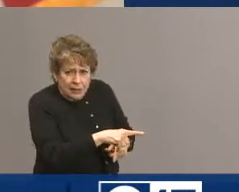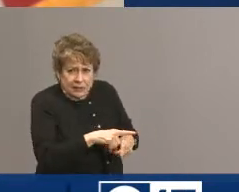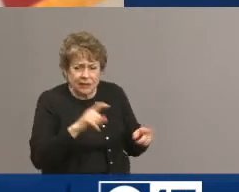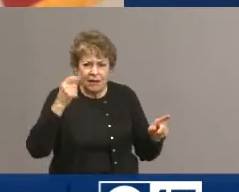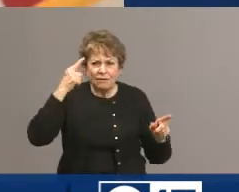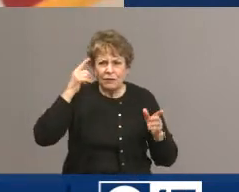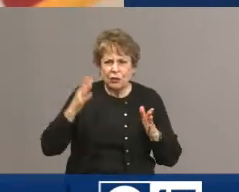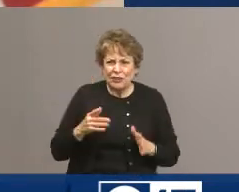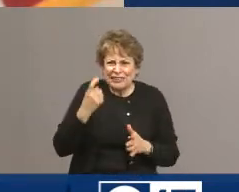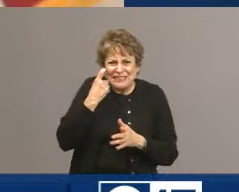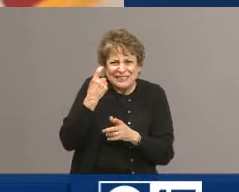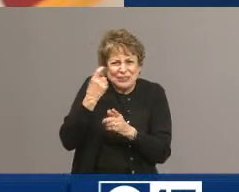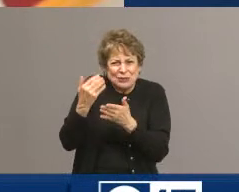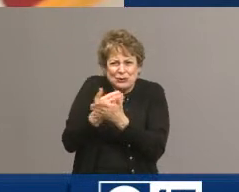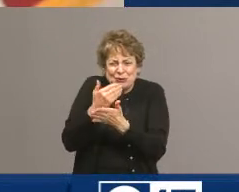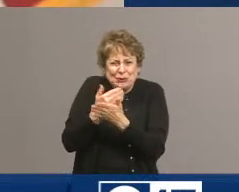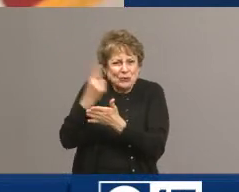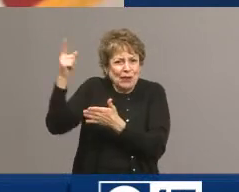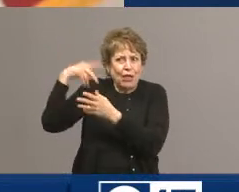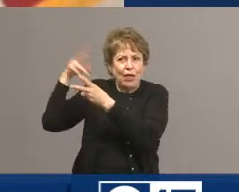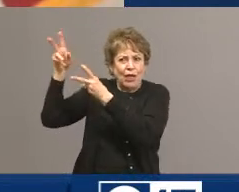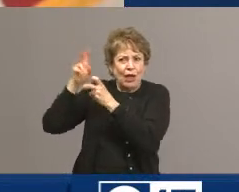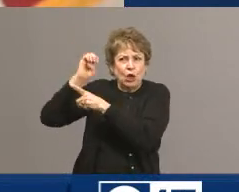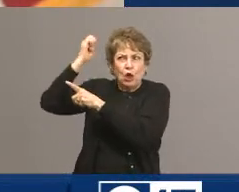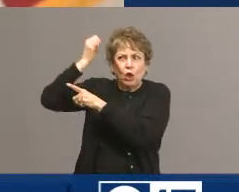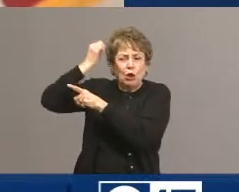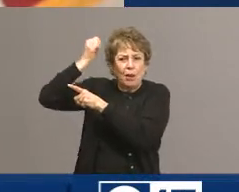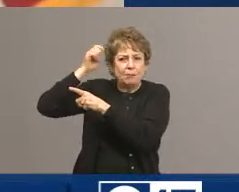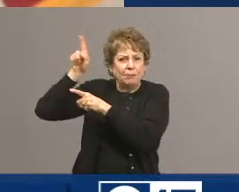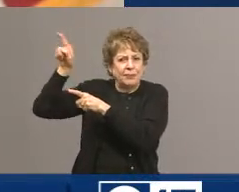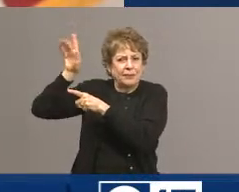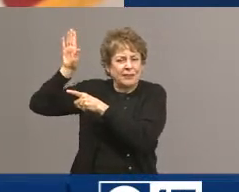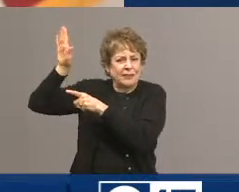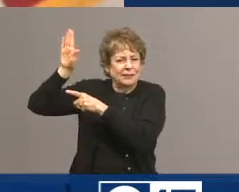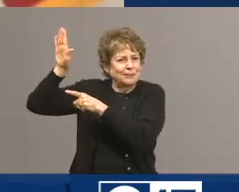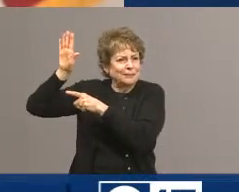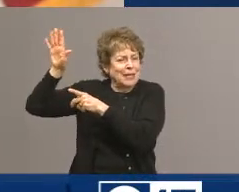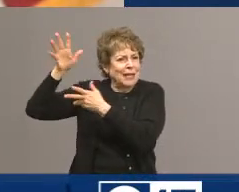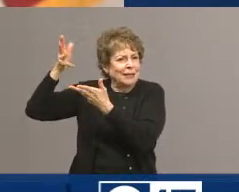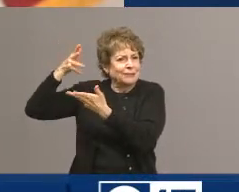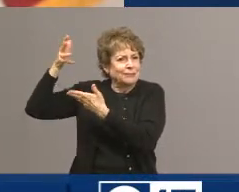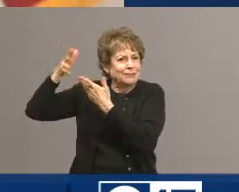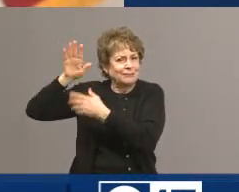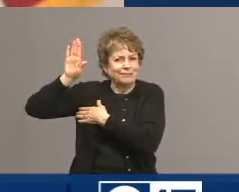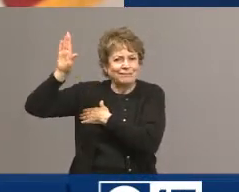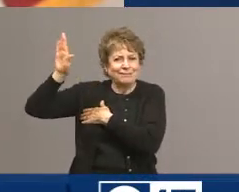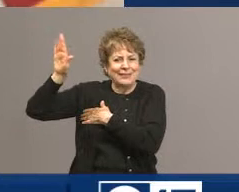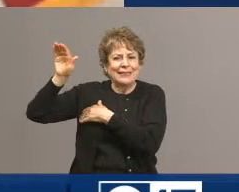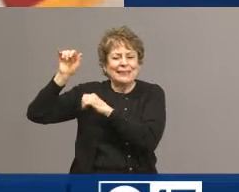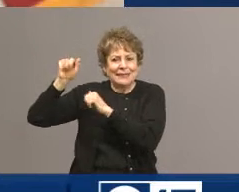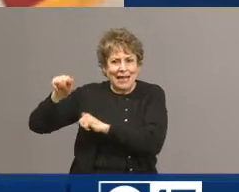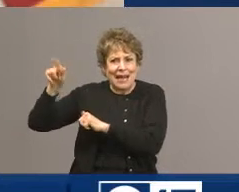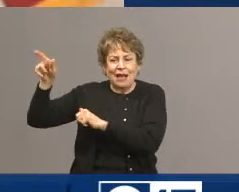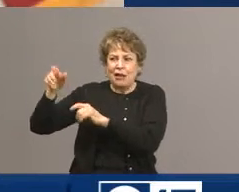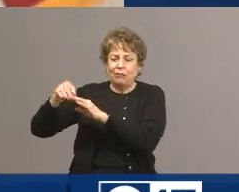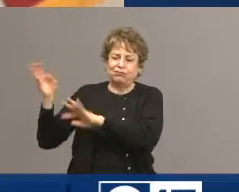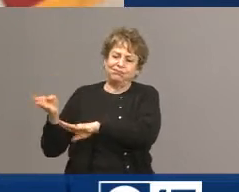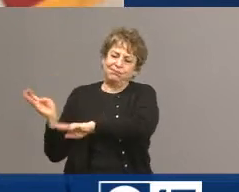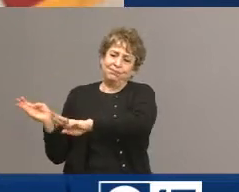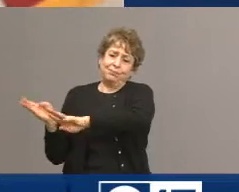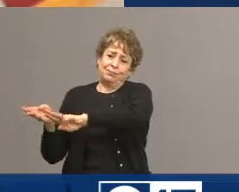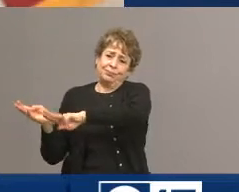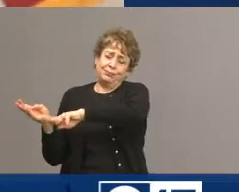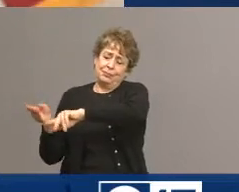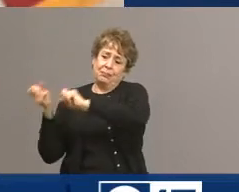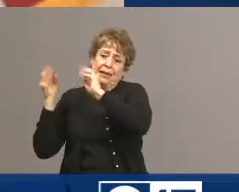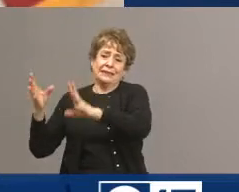a high through output that can run quite a bit of tests at once, and there doesn't appear to